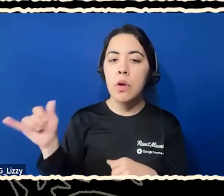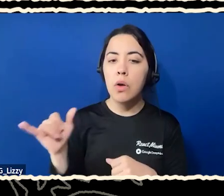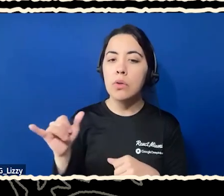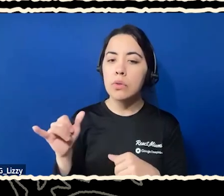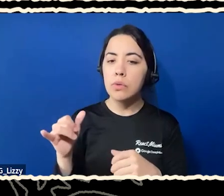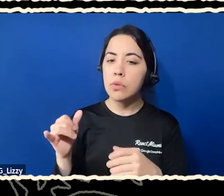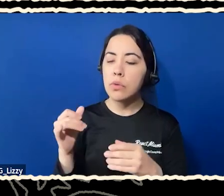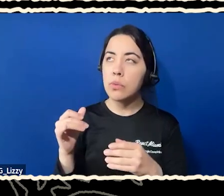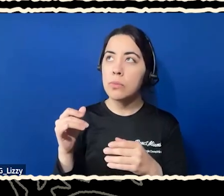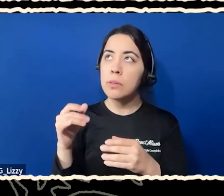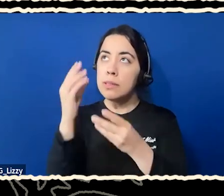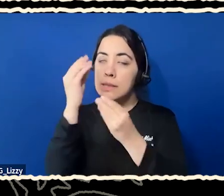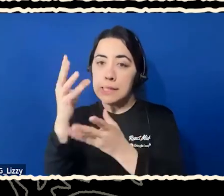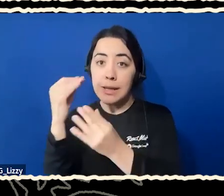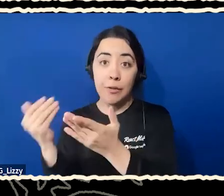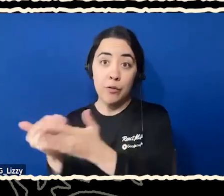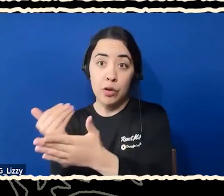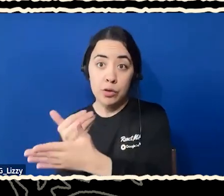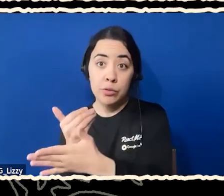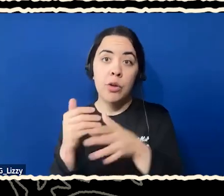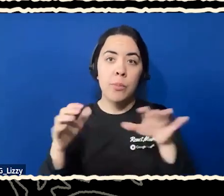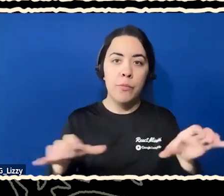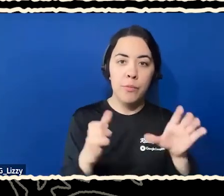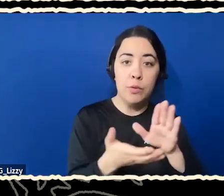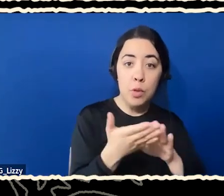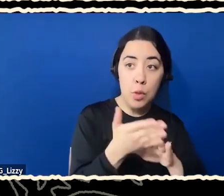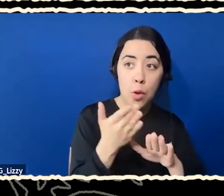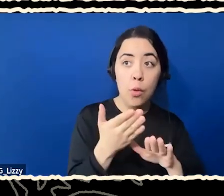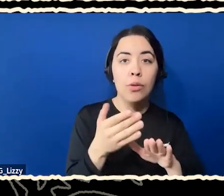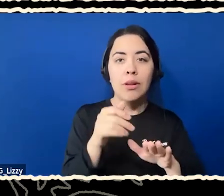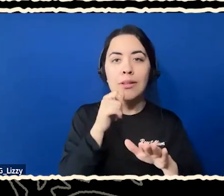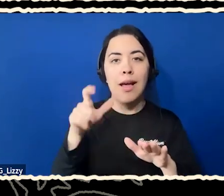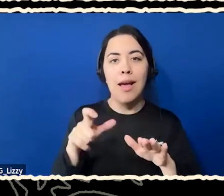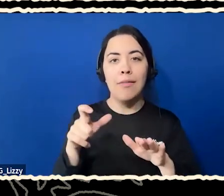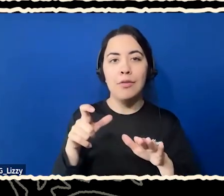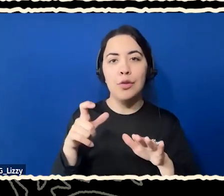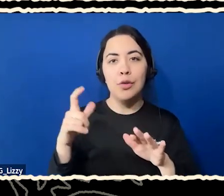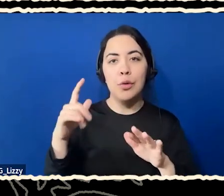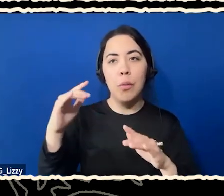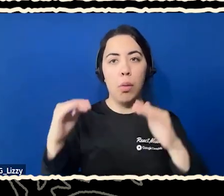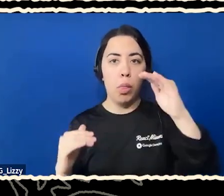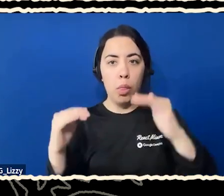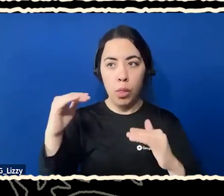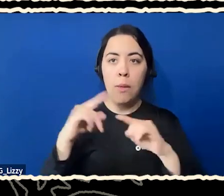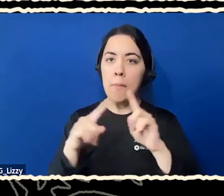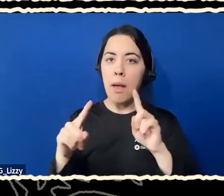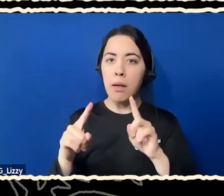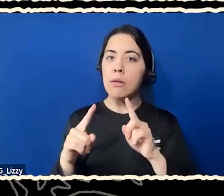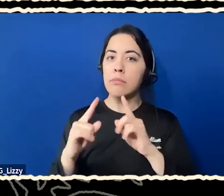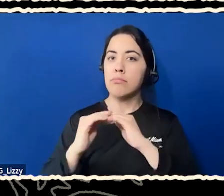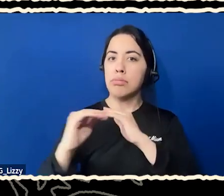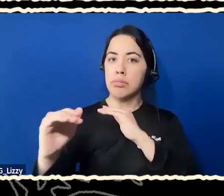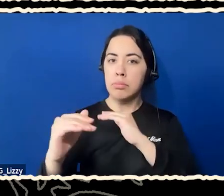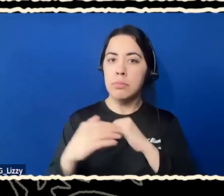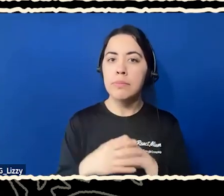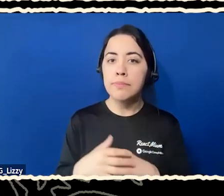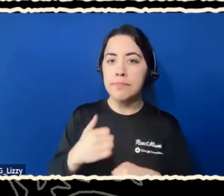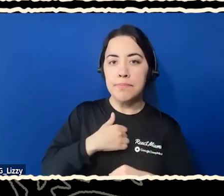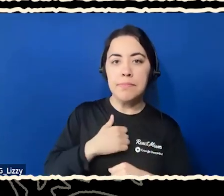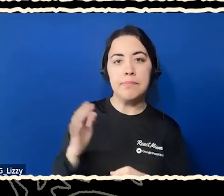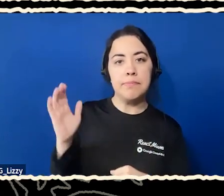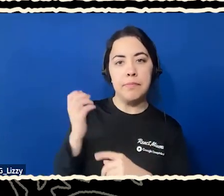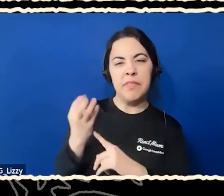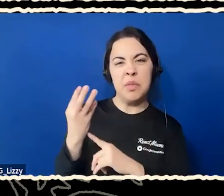performance. Infinite queries and pagination. I did it myself manually before, 4 years ago, and I faced a lot of